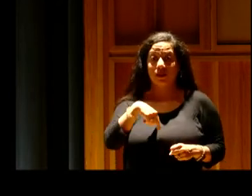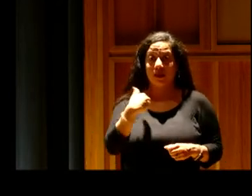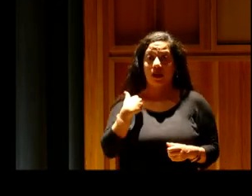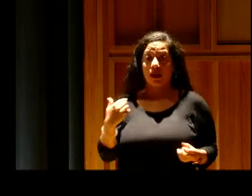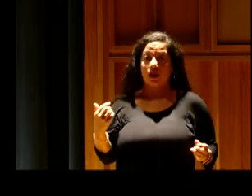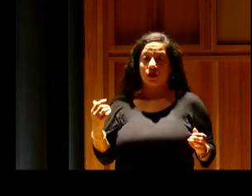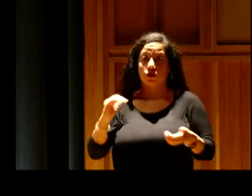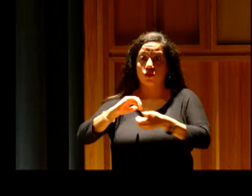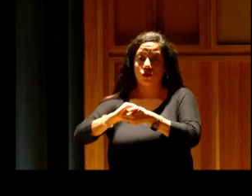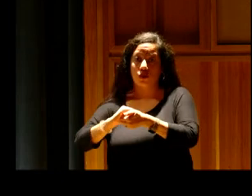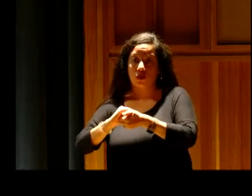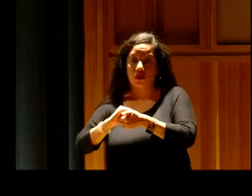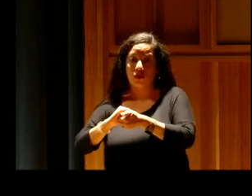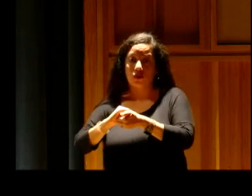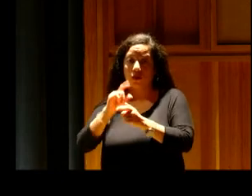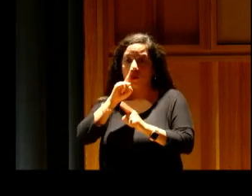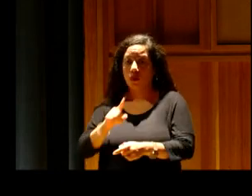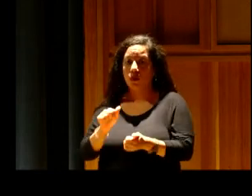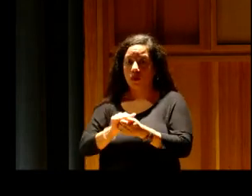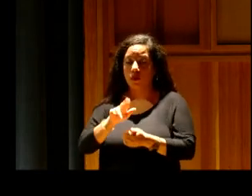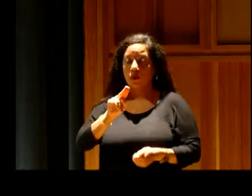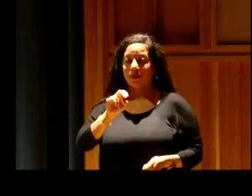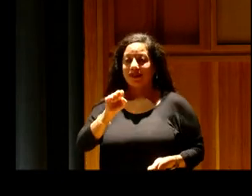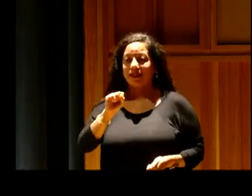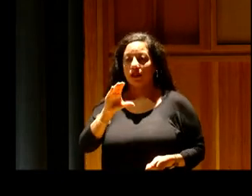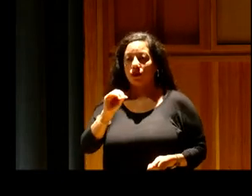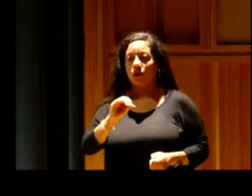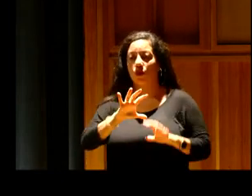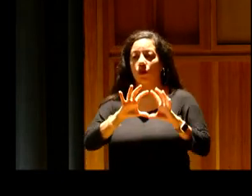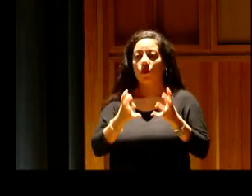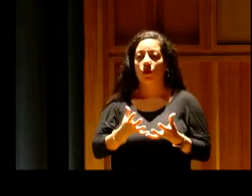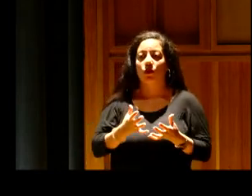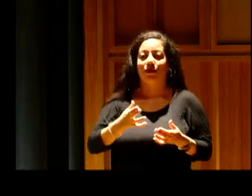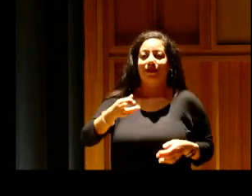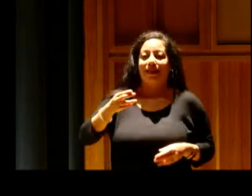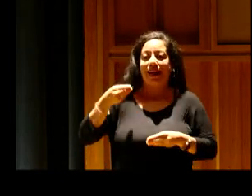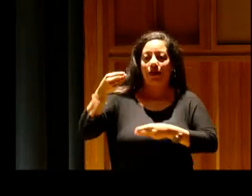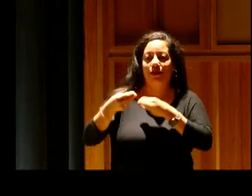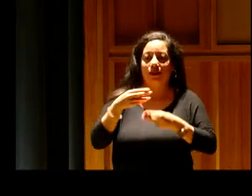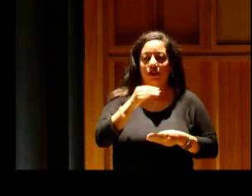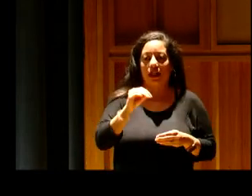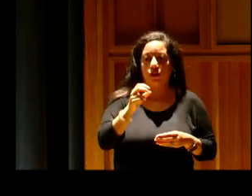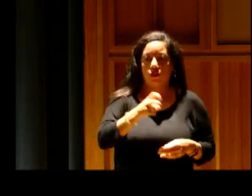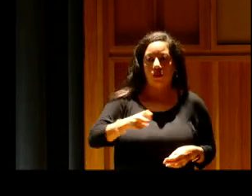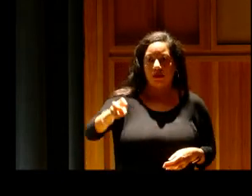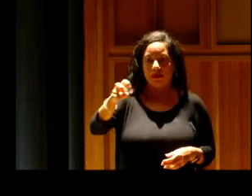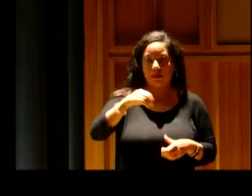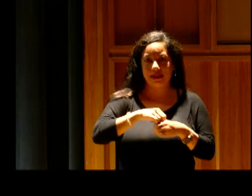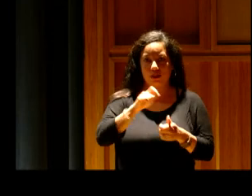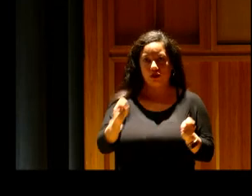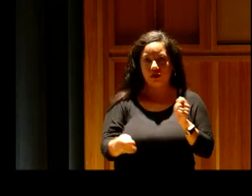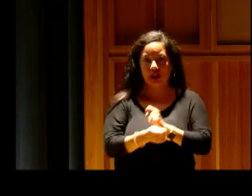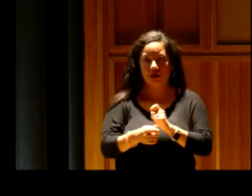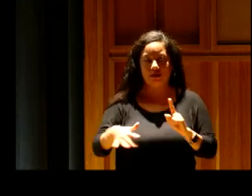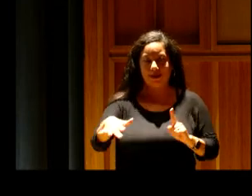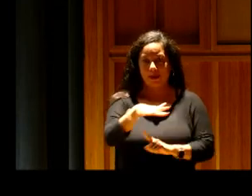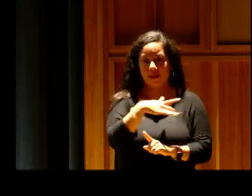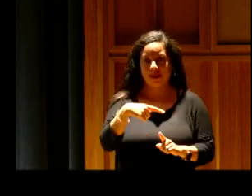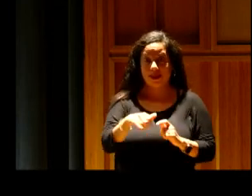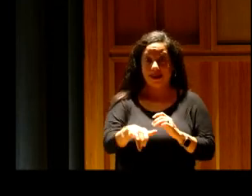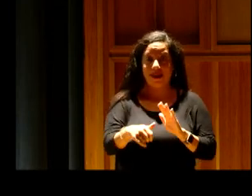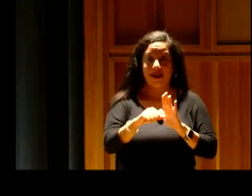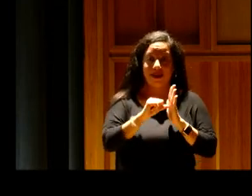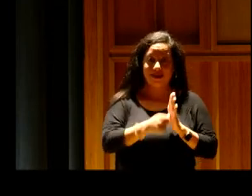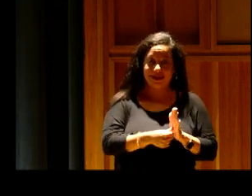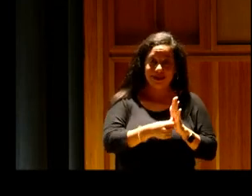report with UNESCO called World Heritage and Tourism in a Changing Climate, which highlighted the threats